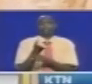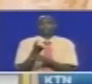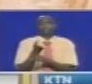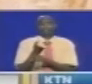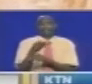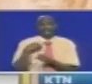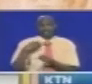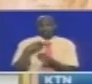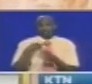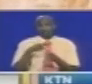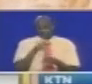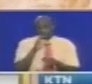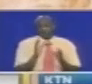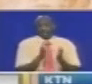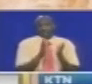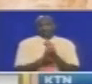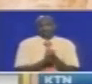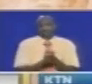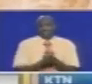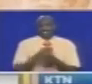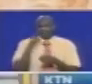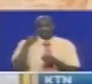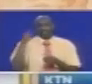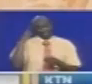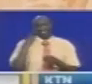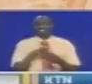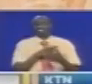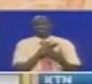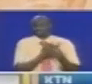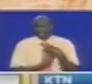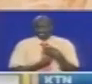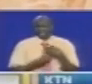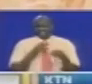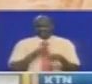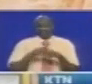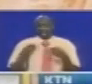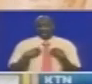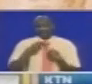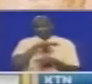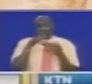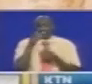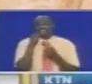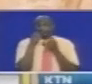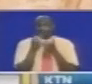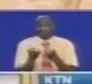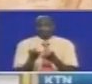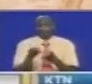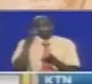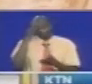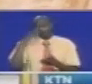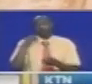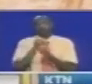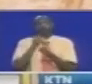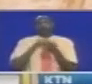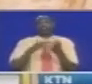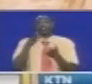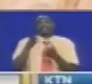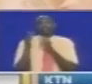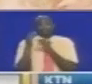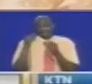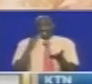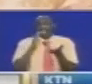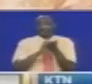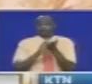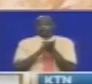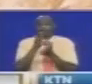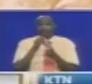in your stride. So it's very frustrating when we have all this information, we know what's supposed to be done, we've made the recommendation, and